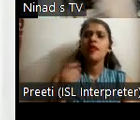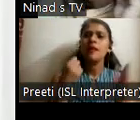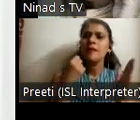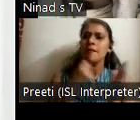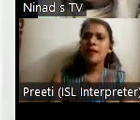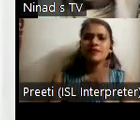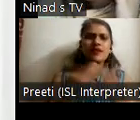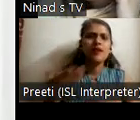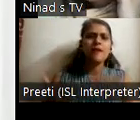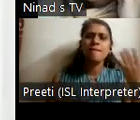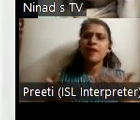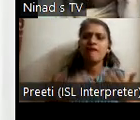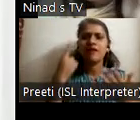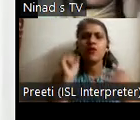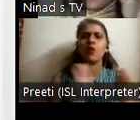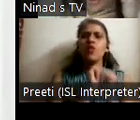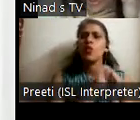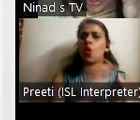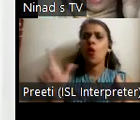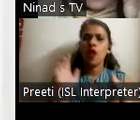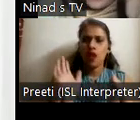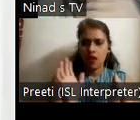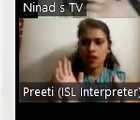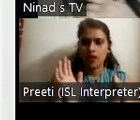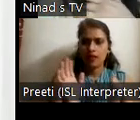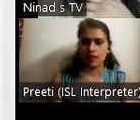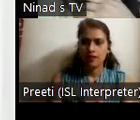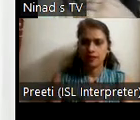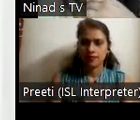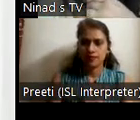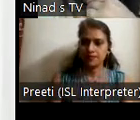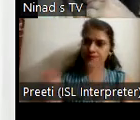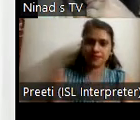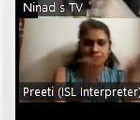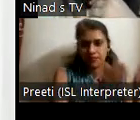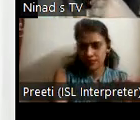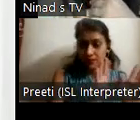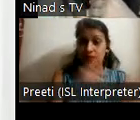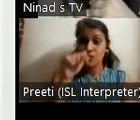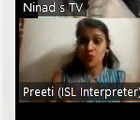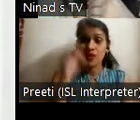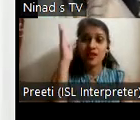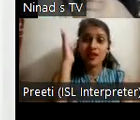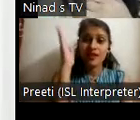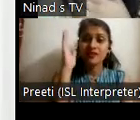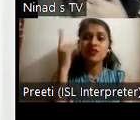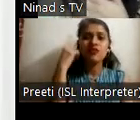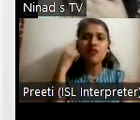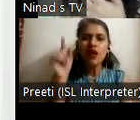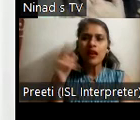behavior to everyone around you. So coming back to the lecture today is I wanted